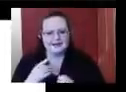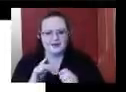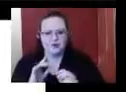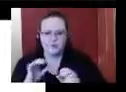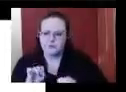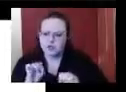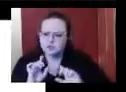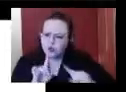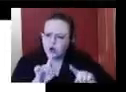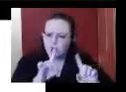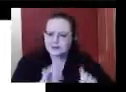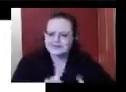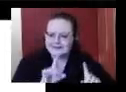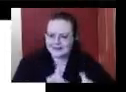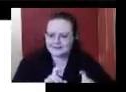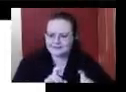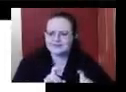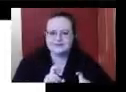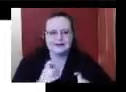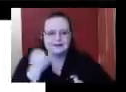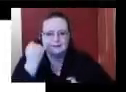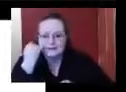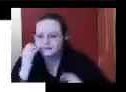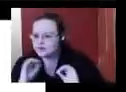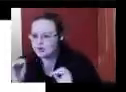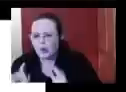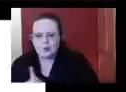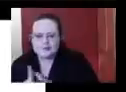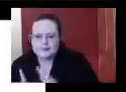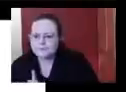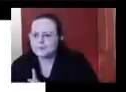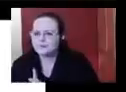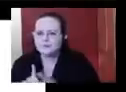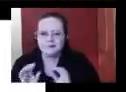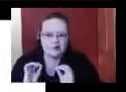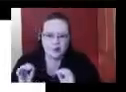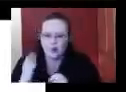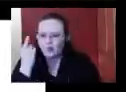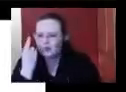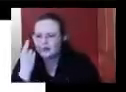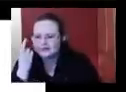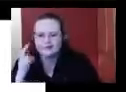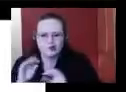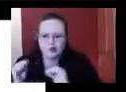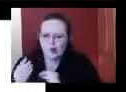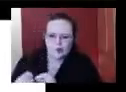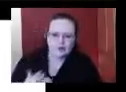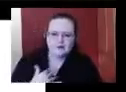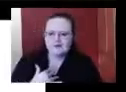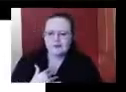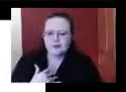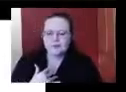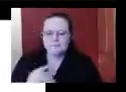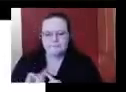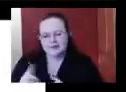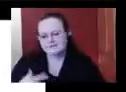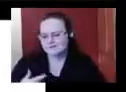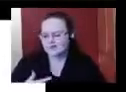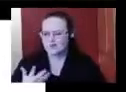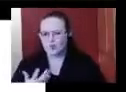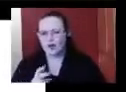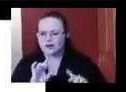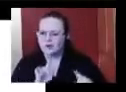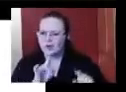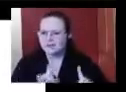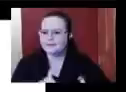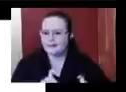students, children, and staff who were not showing symptoms and had not been identified as close contacts of